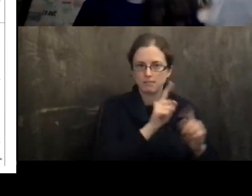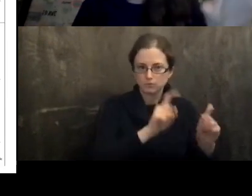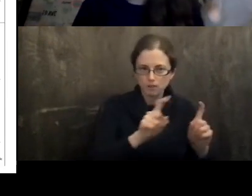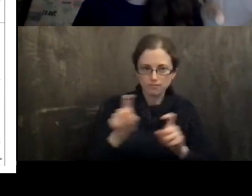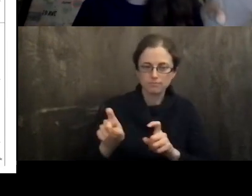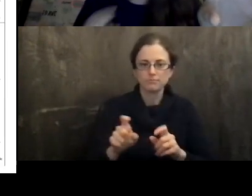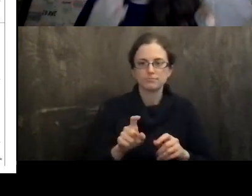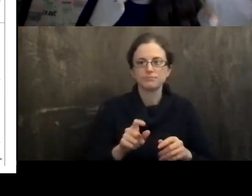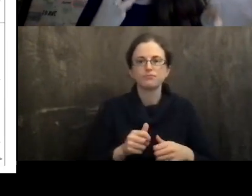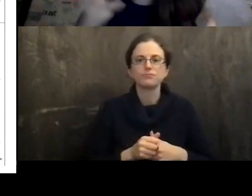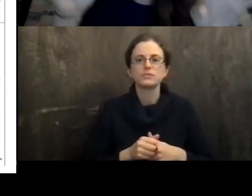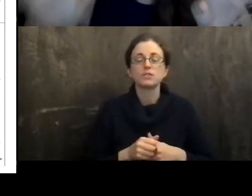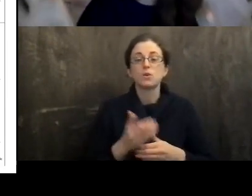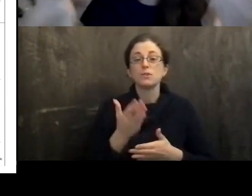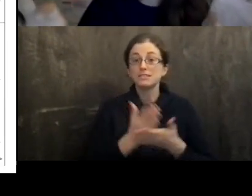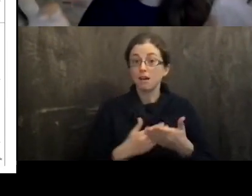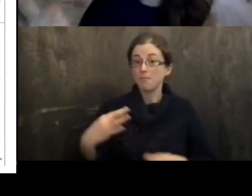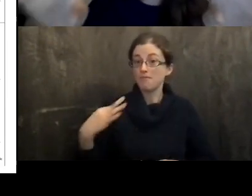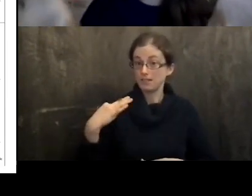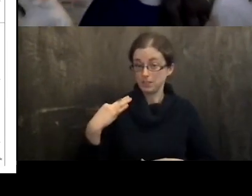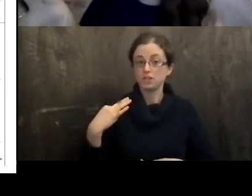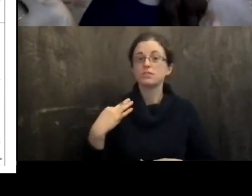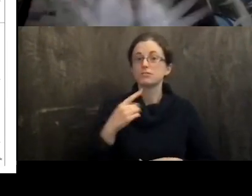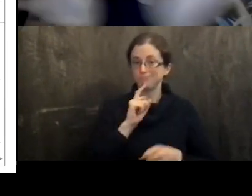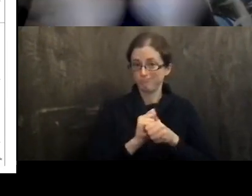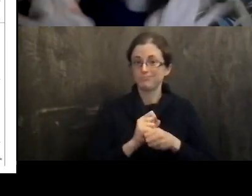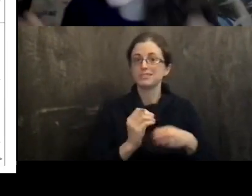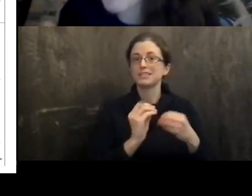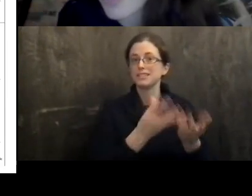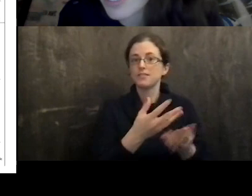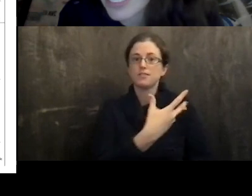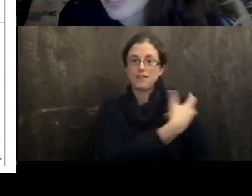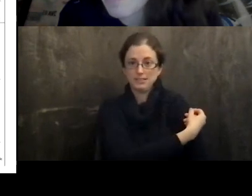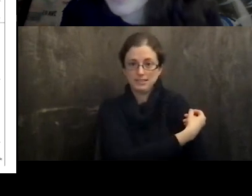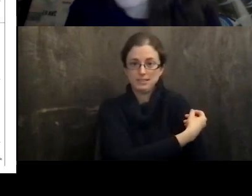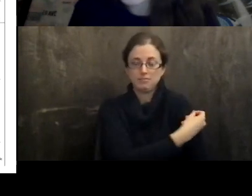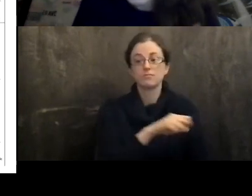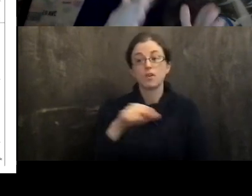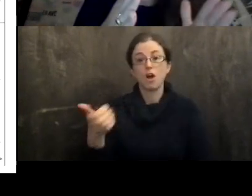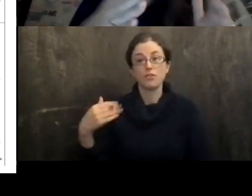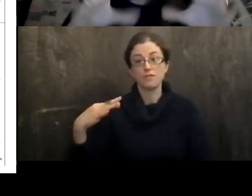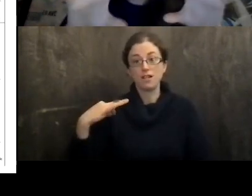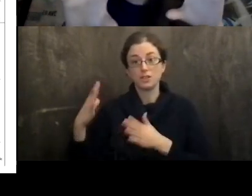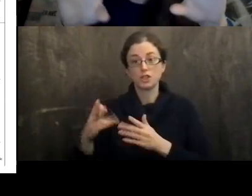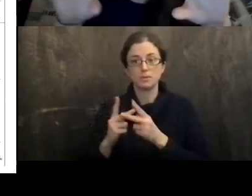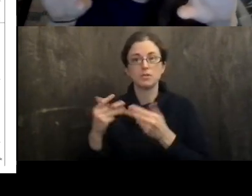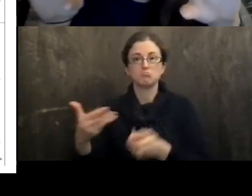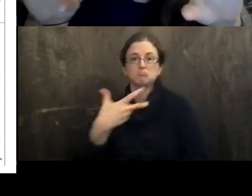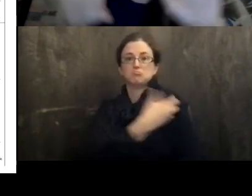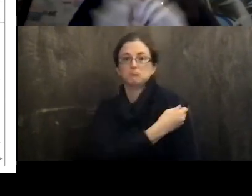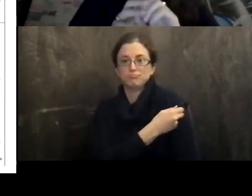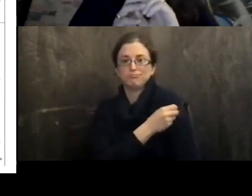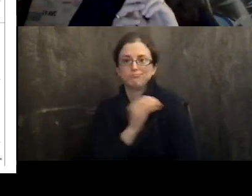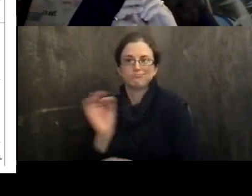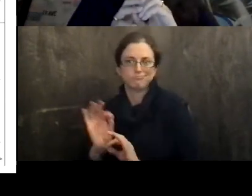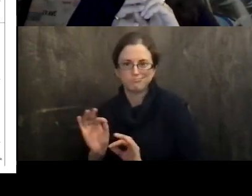some volunteers the vaccine and some volunteers saline, and they don't tell them what they're getting, right? And then they follow these groups